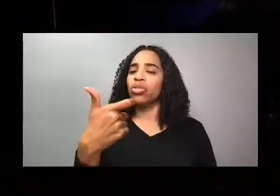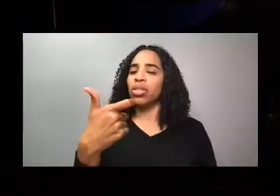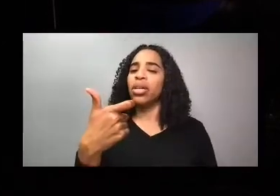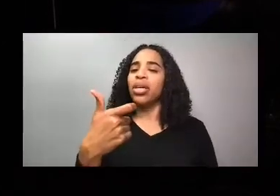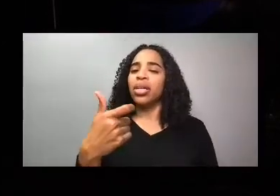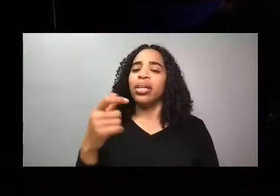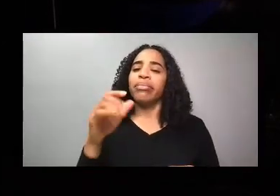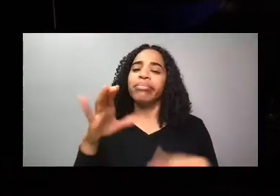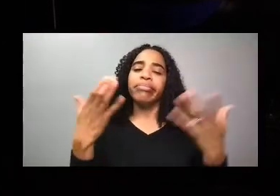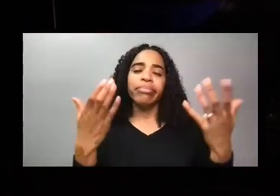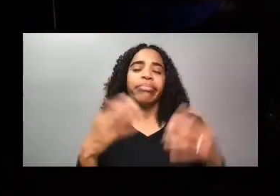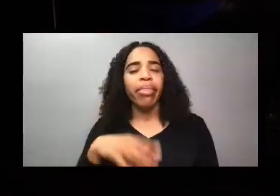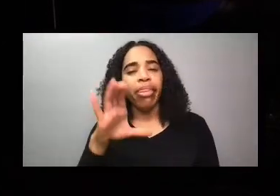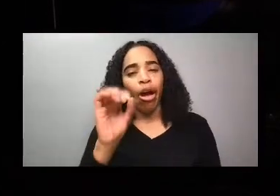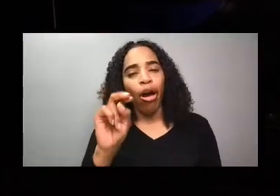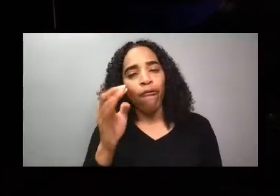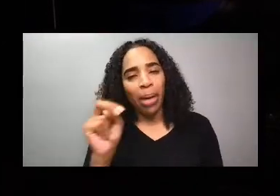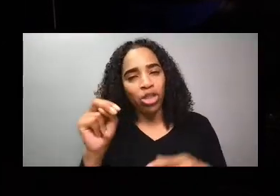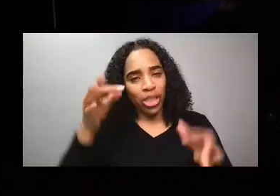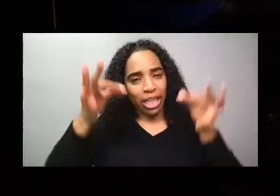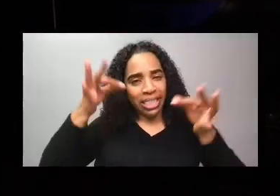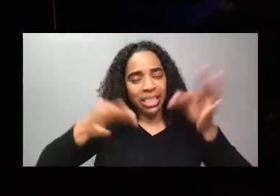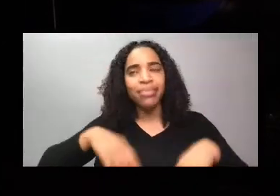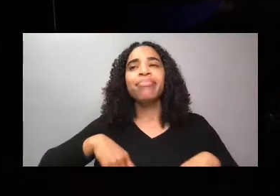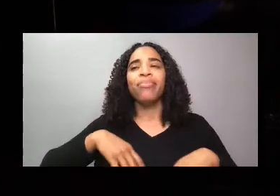with my auntie Katanji.